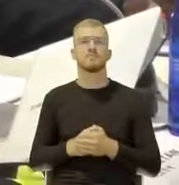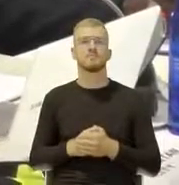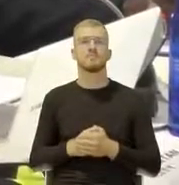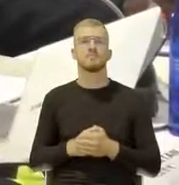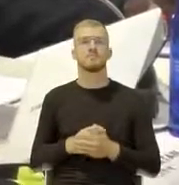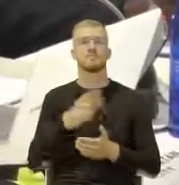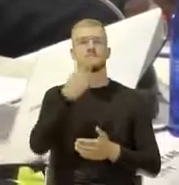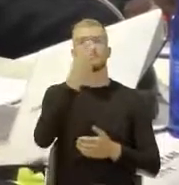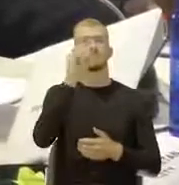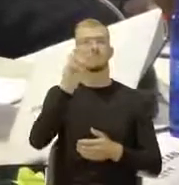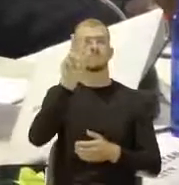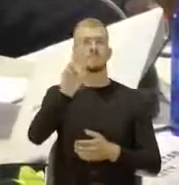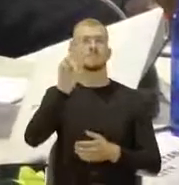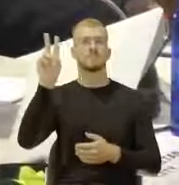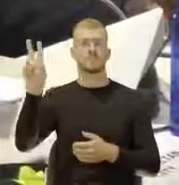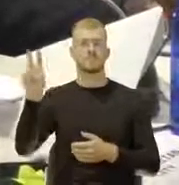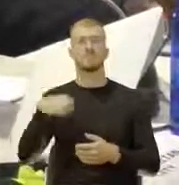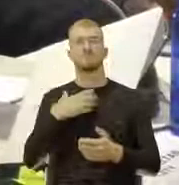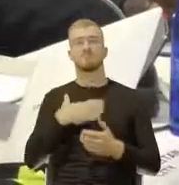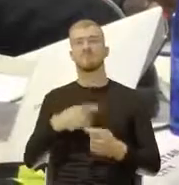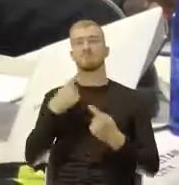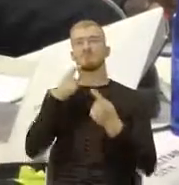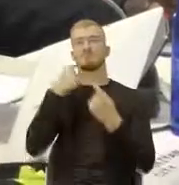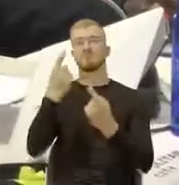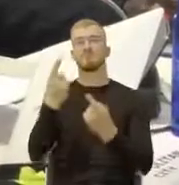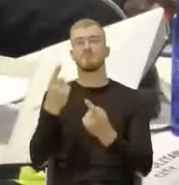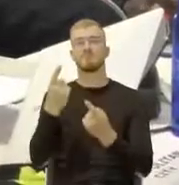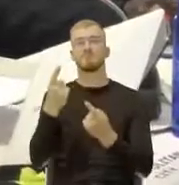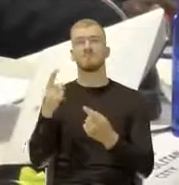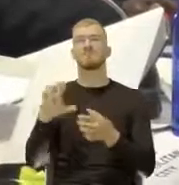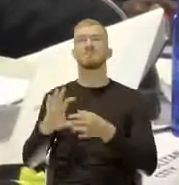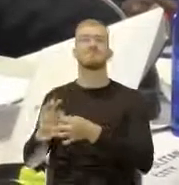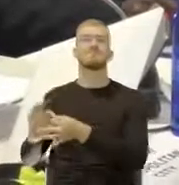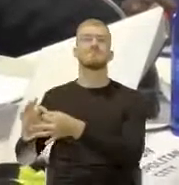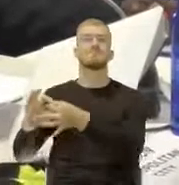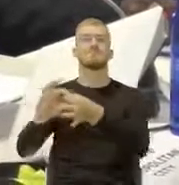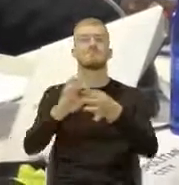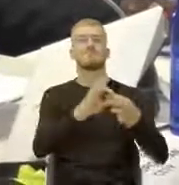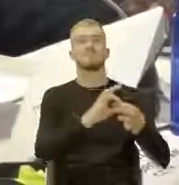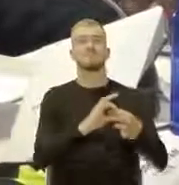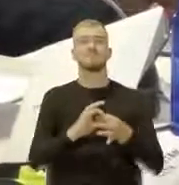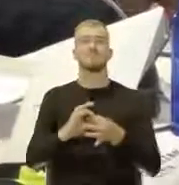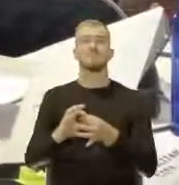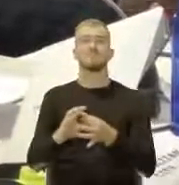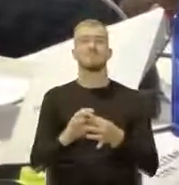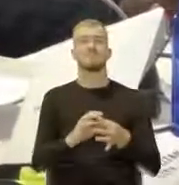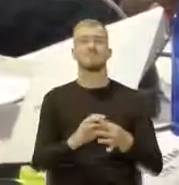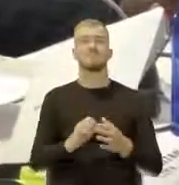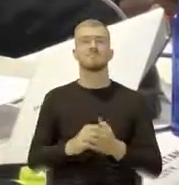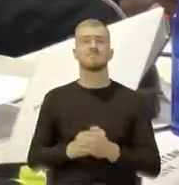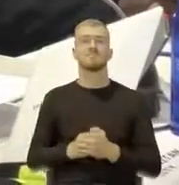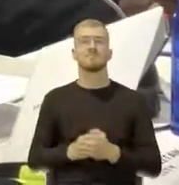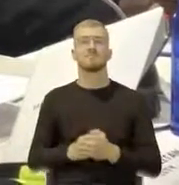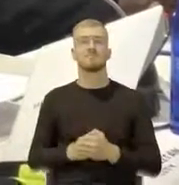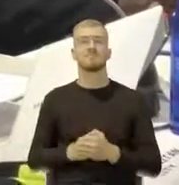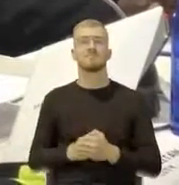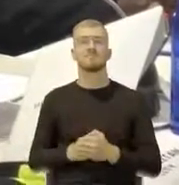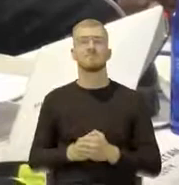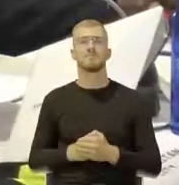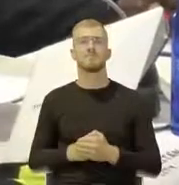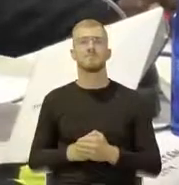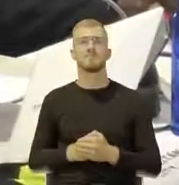last April before the UN high-level meeting. In the statement, we made it clear